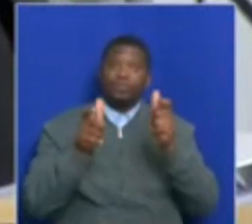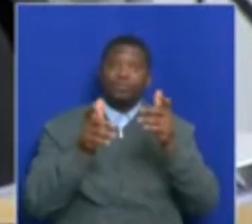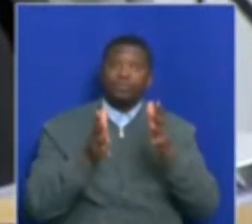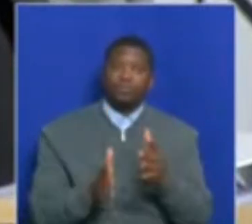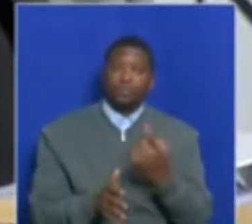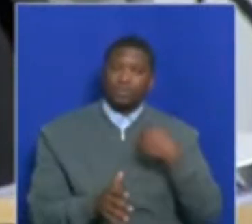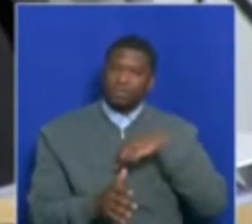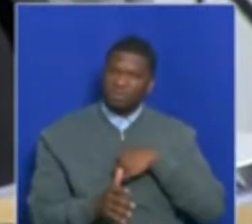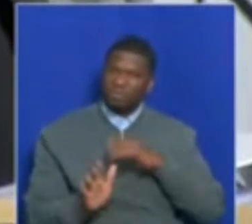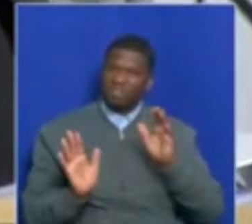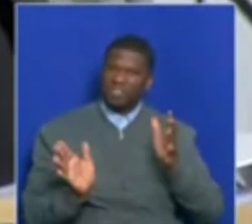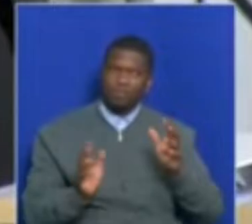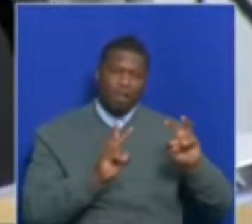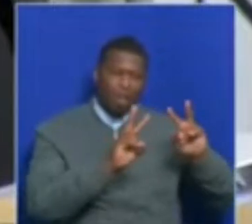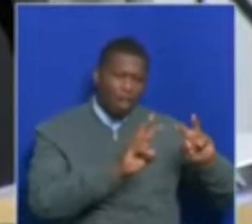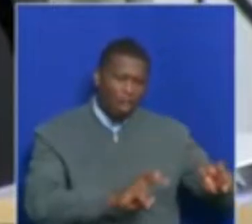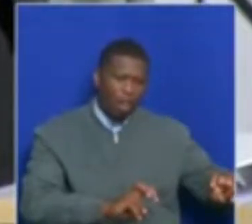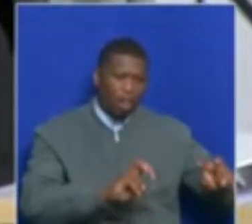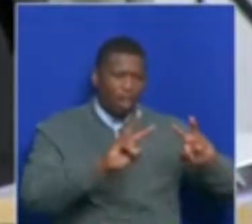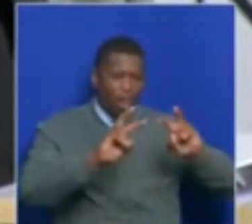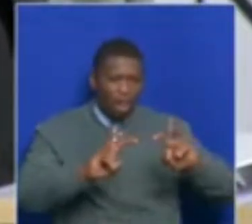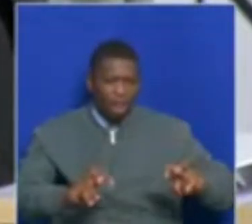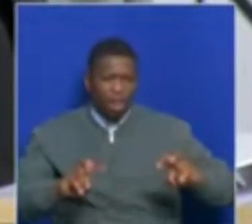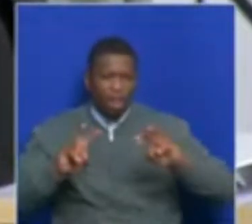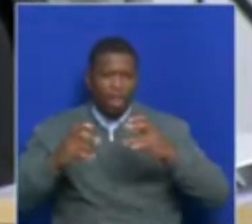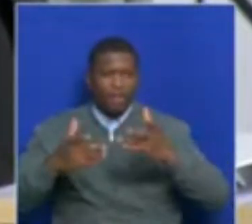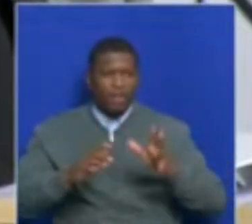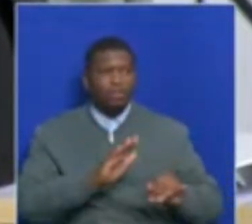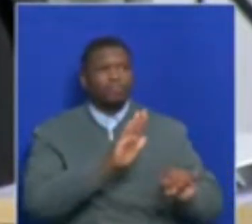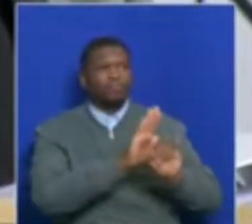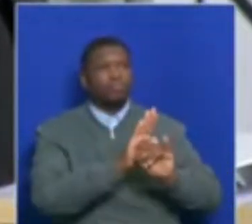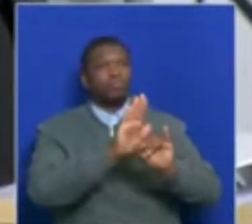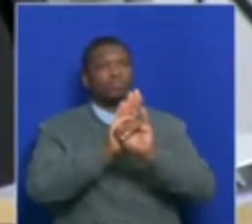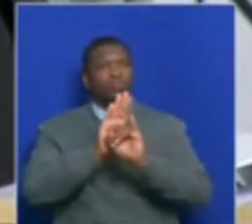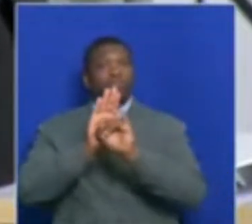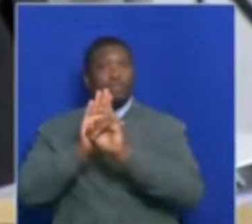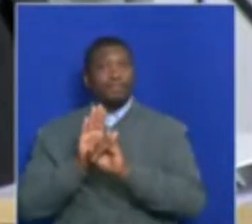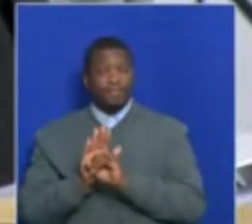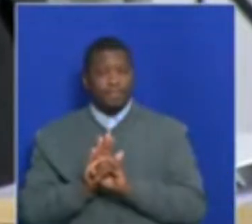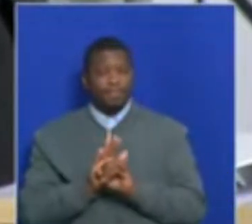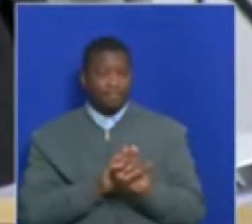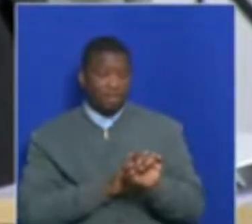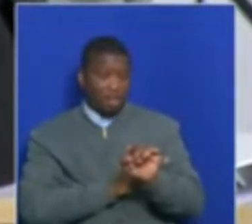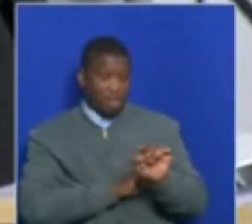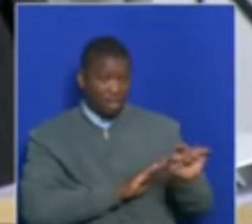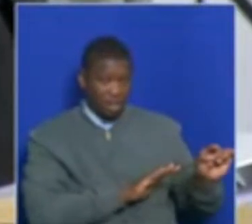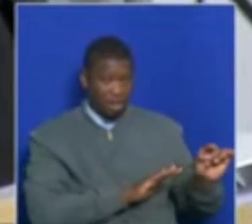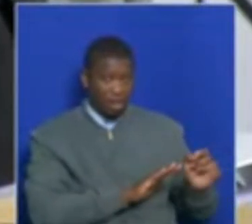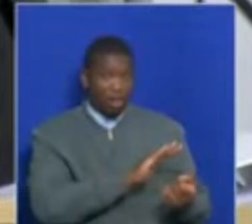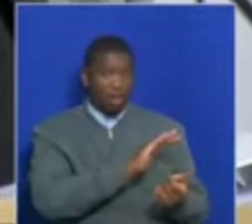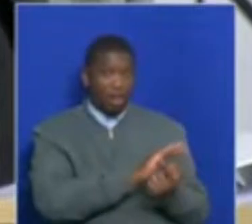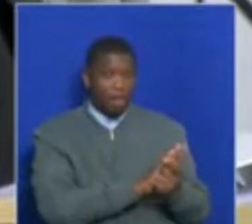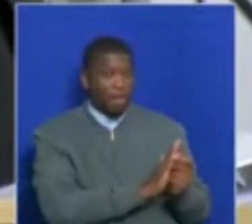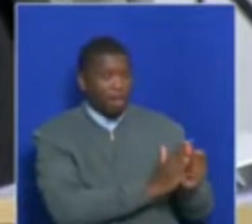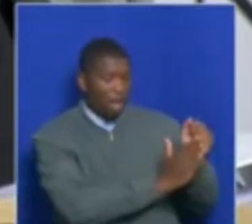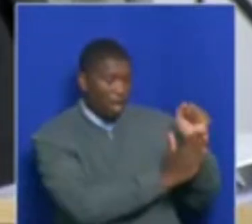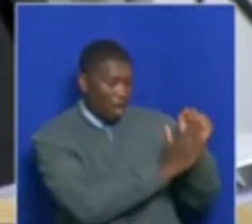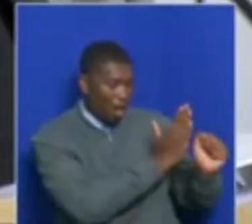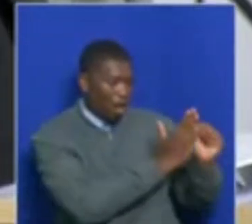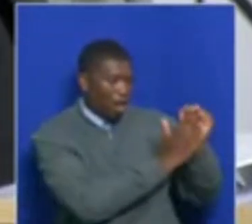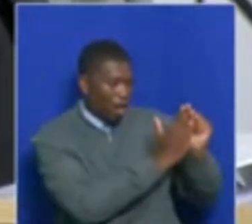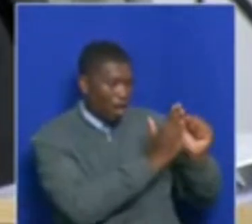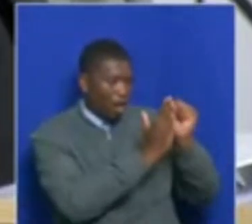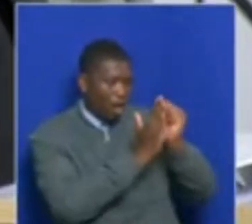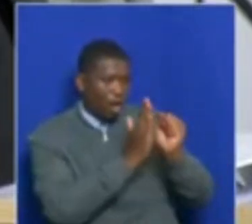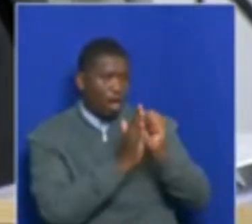that in these killings, you'll get a shooting where 6 people are shot